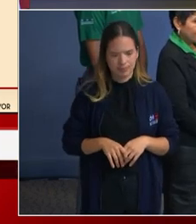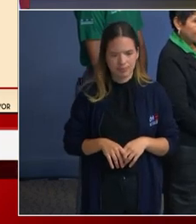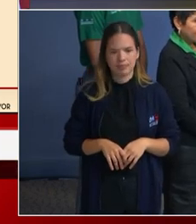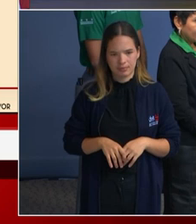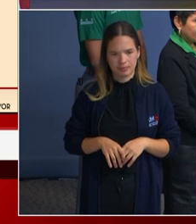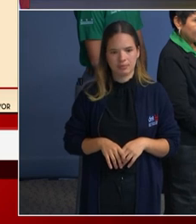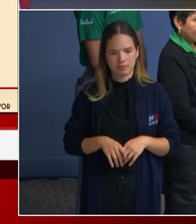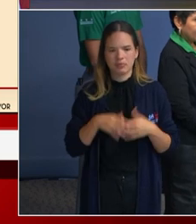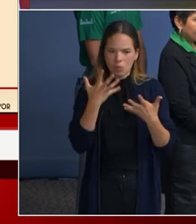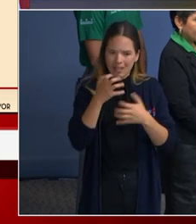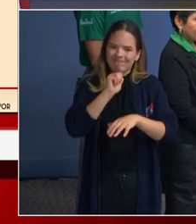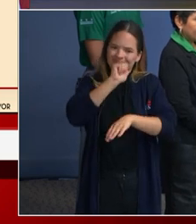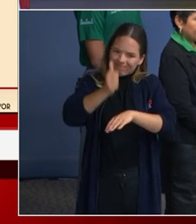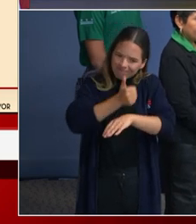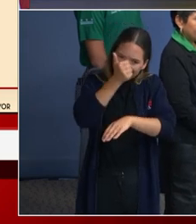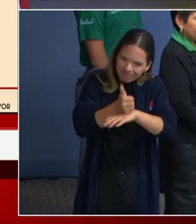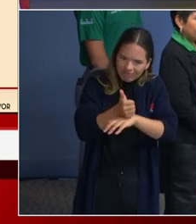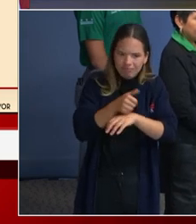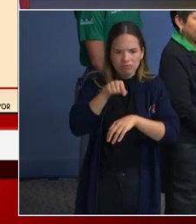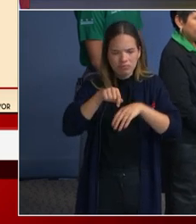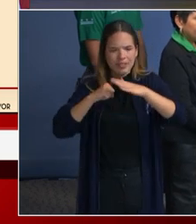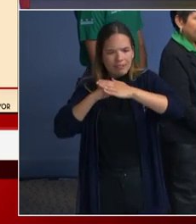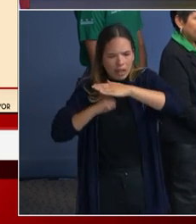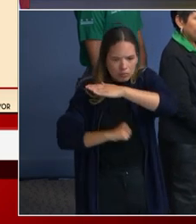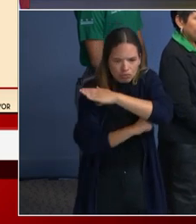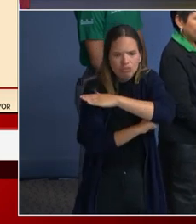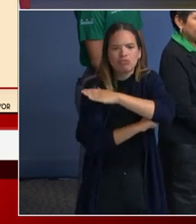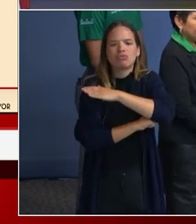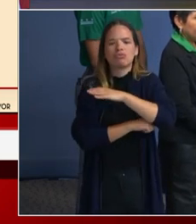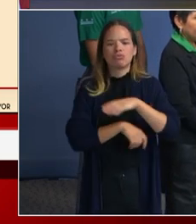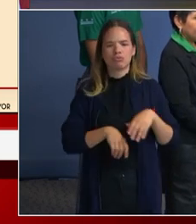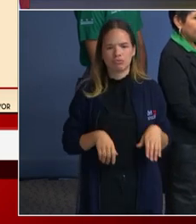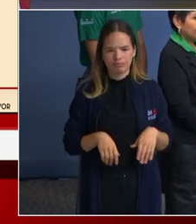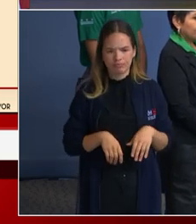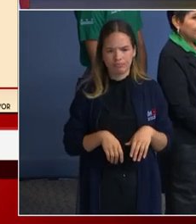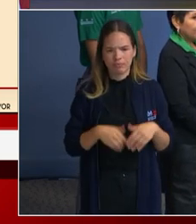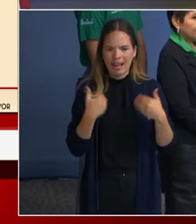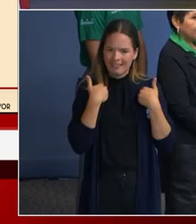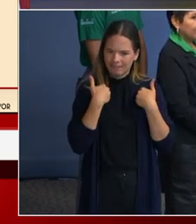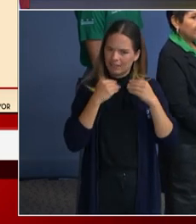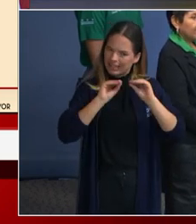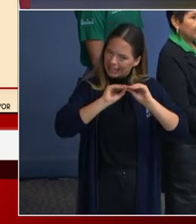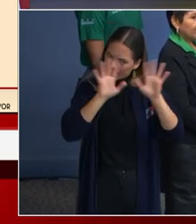us to have a coordinated response with all of our